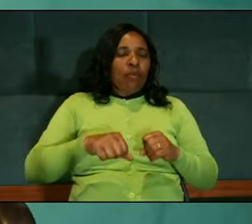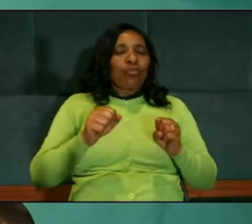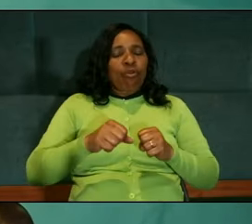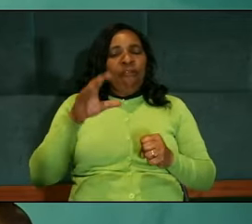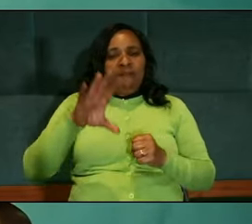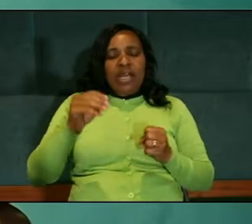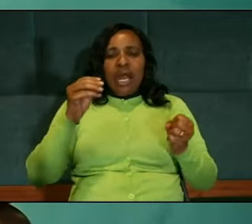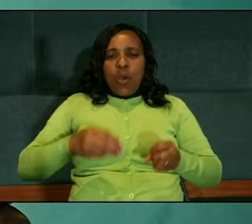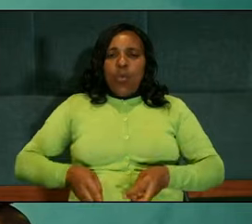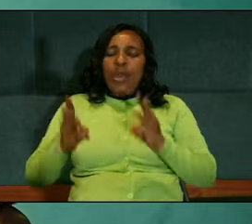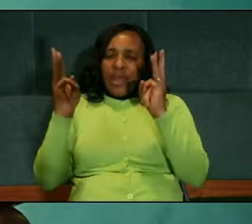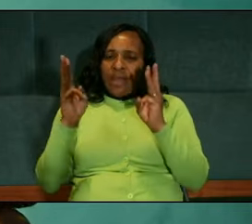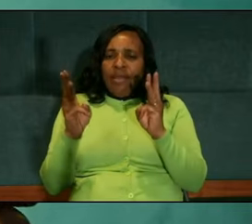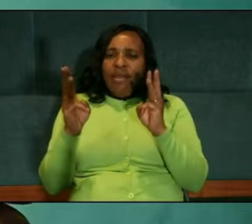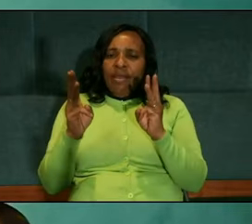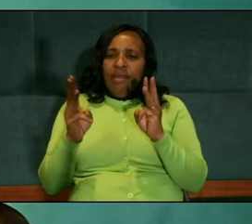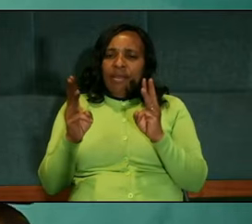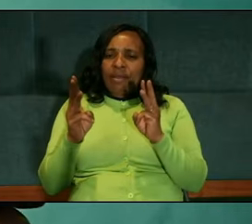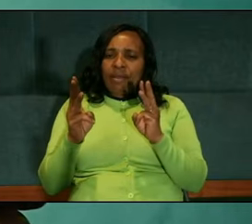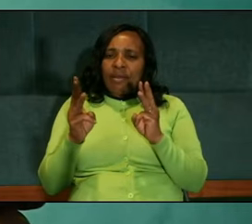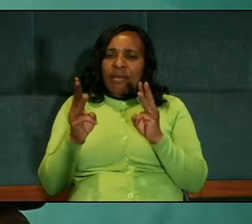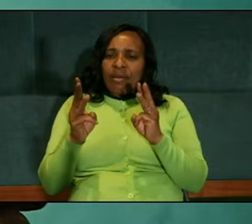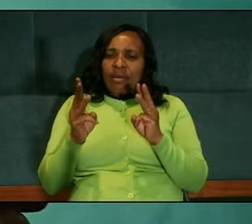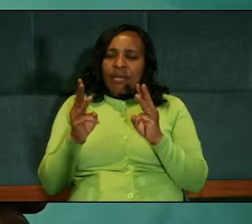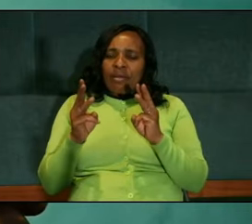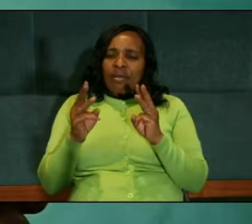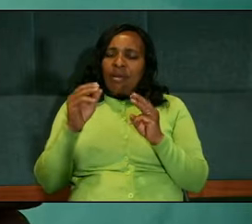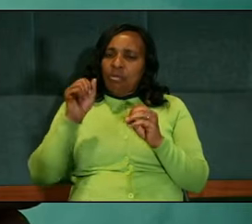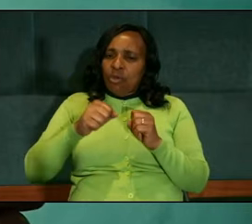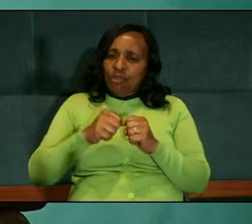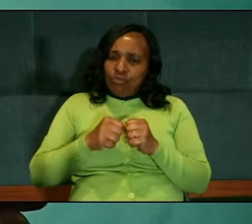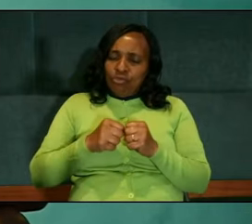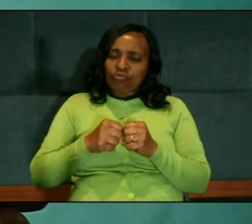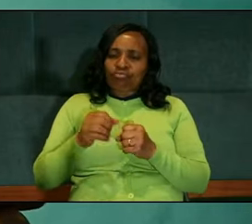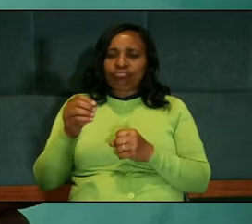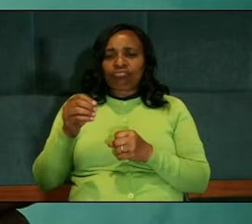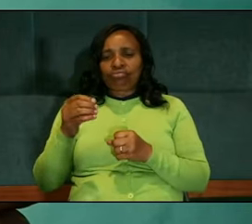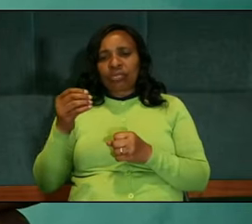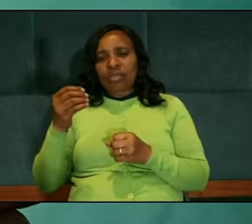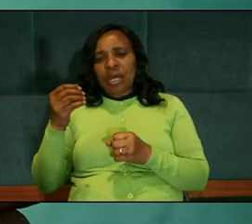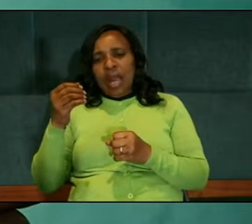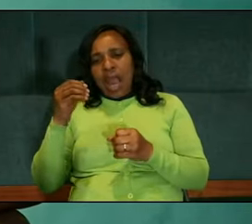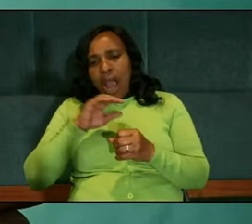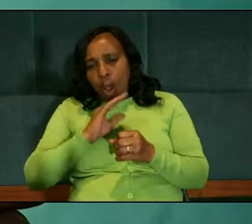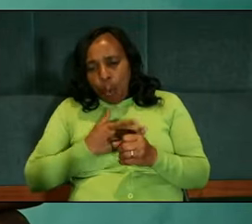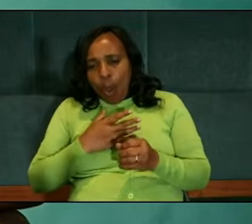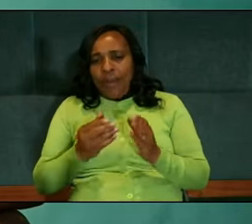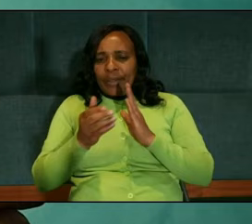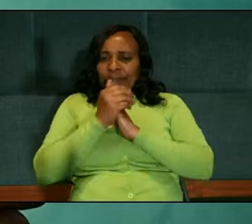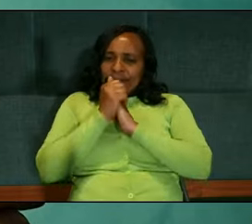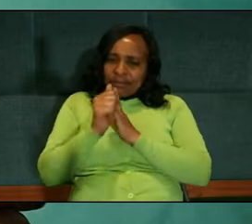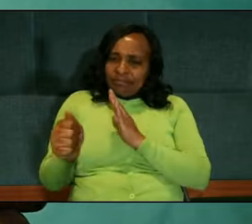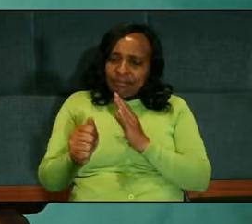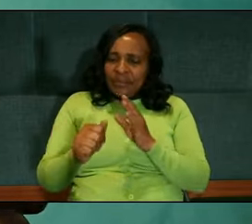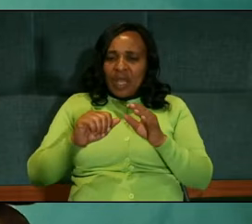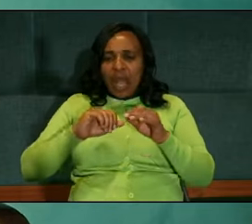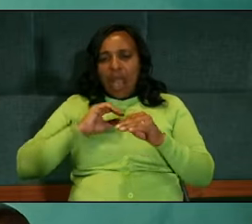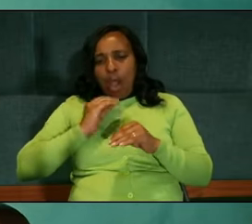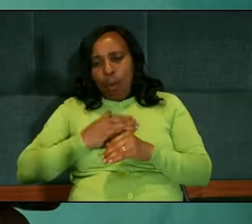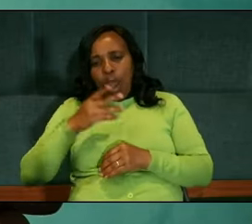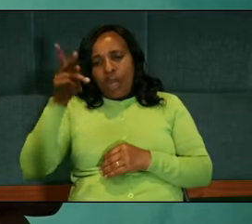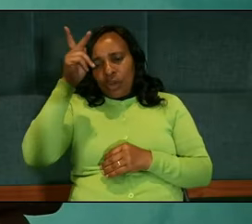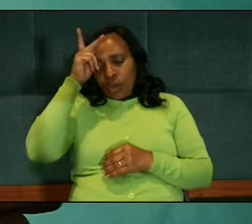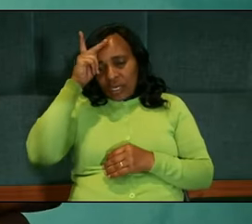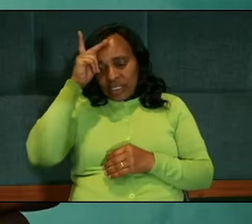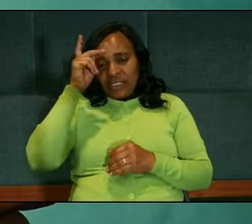to, we have to be grateful for what we have, our strengths, our capabilities. And we are